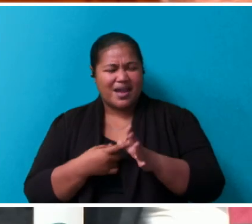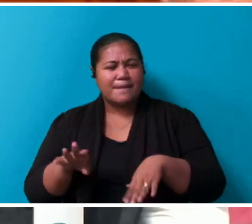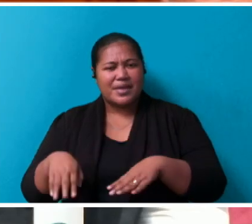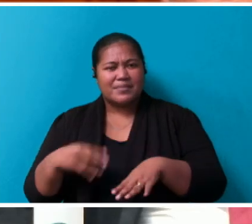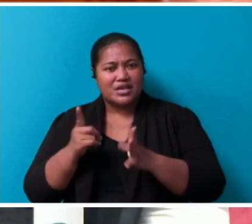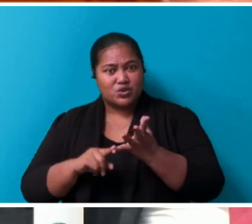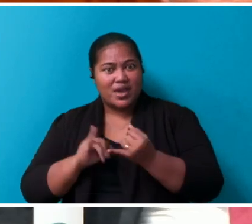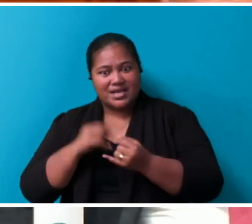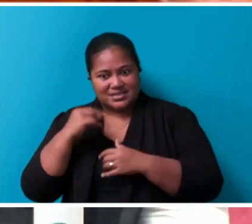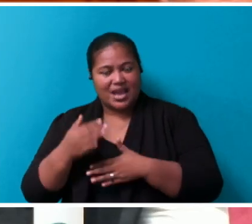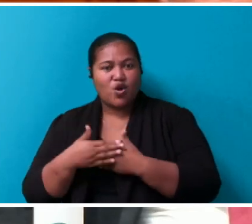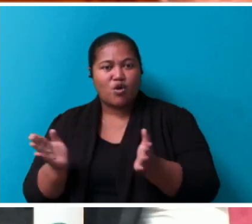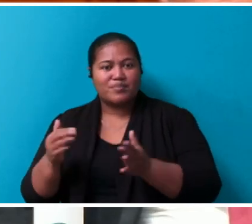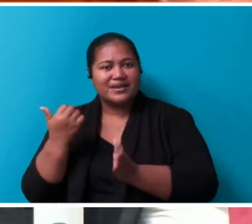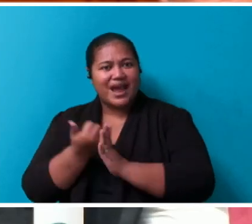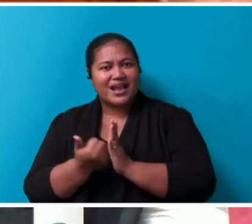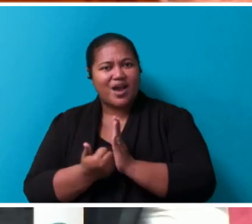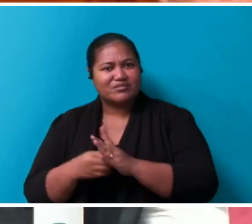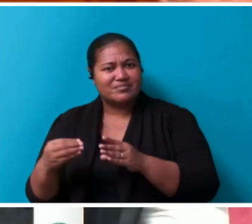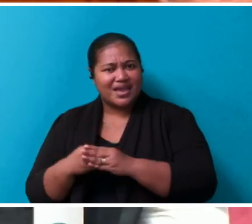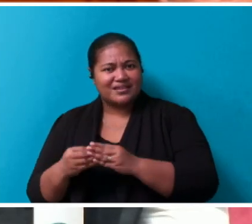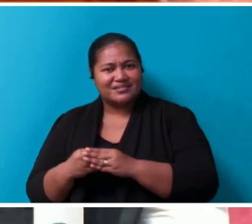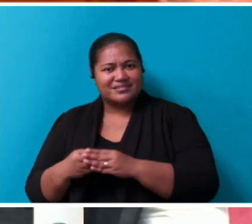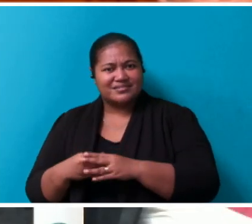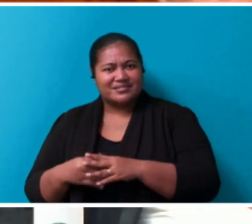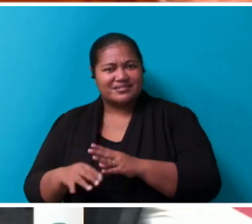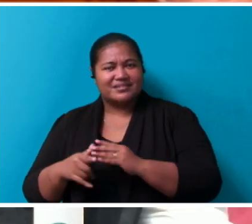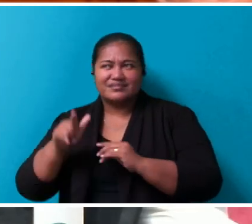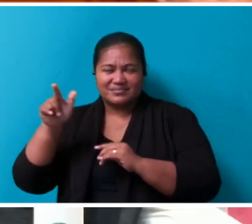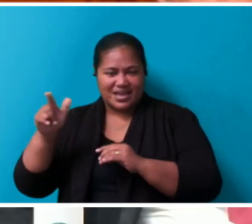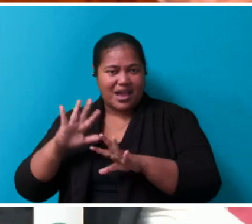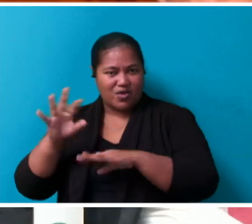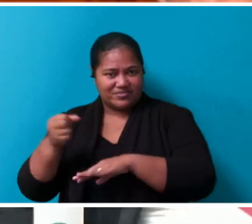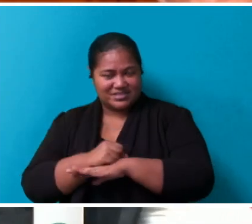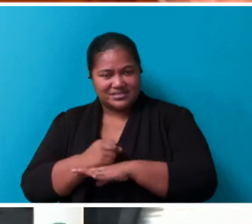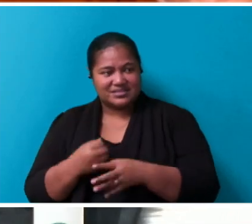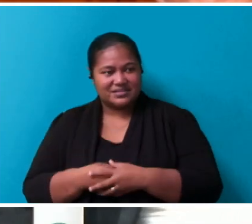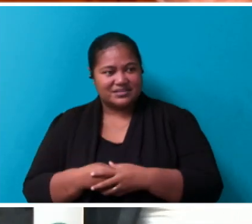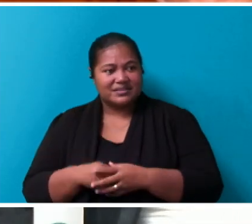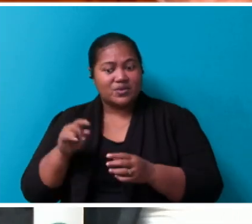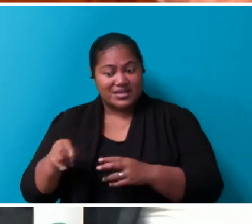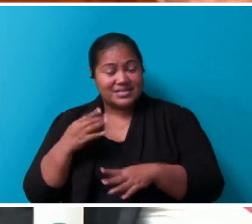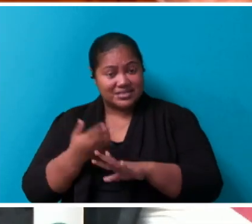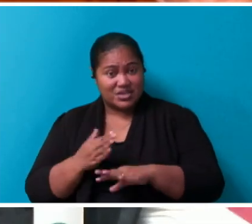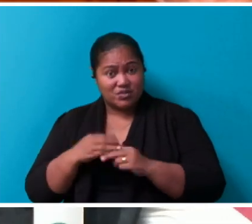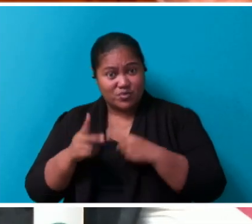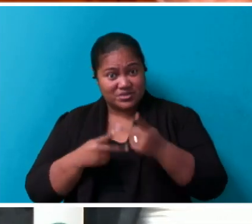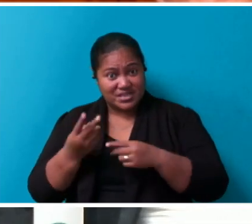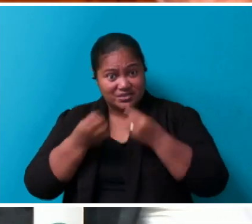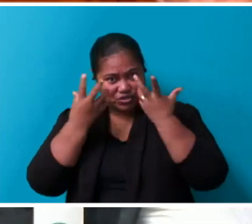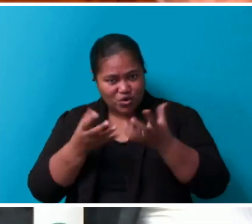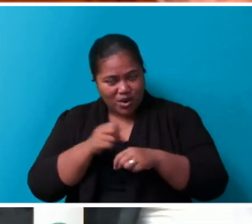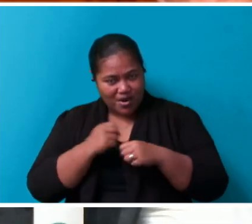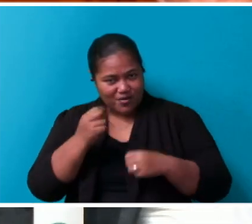accounts remotely, a key step in easing investment. This new process demonstrates our